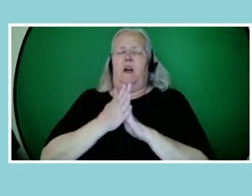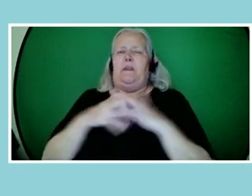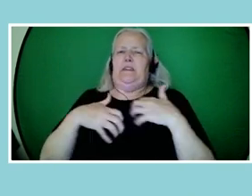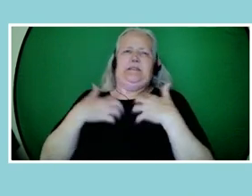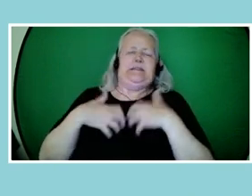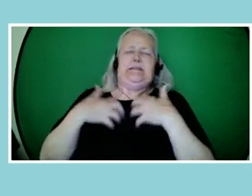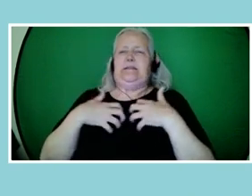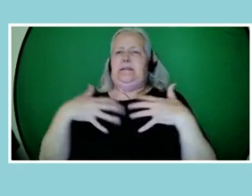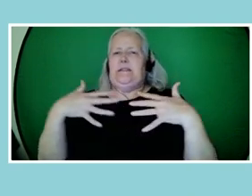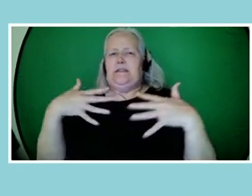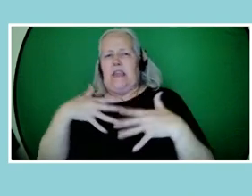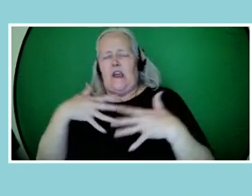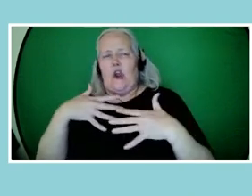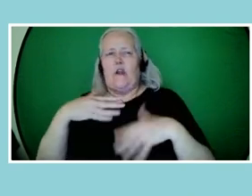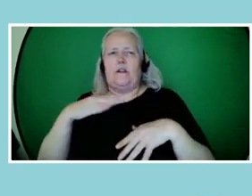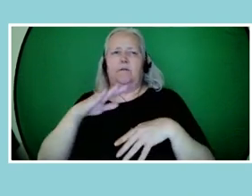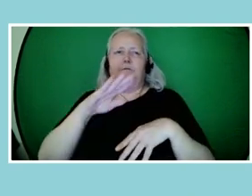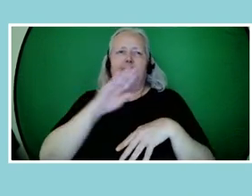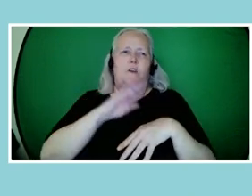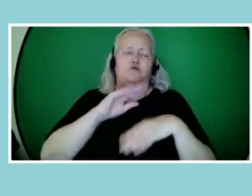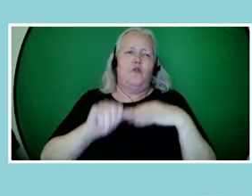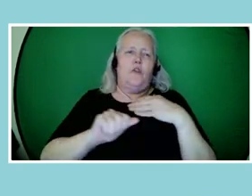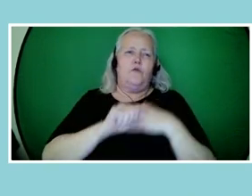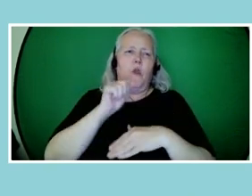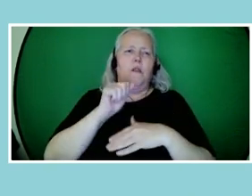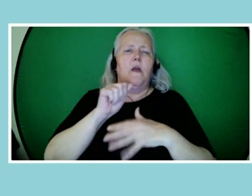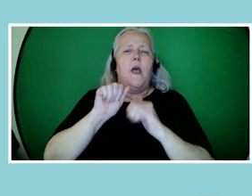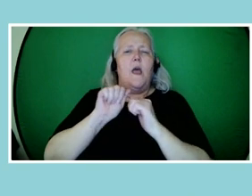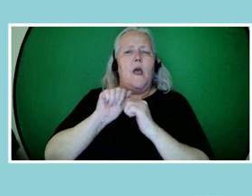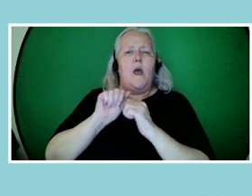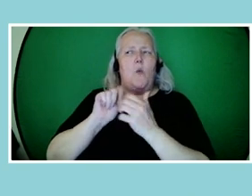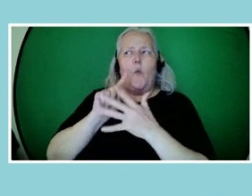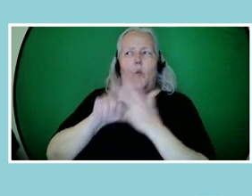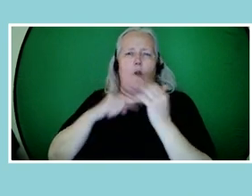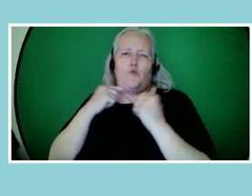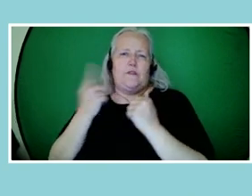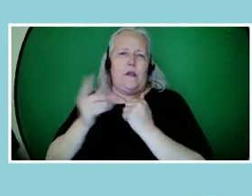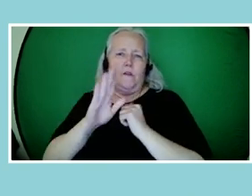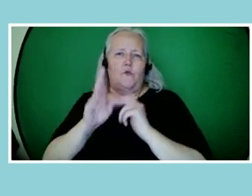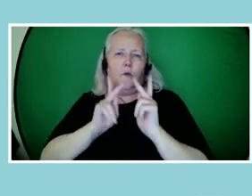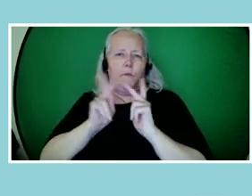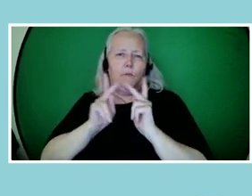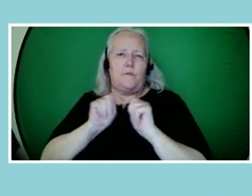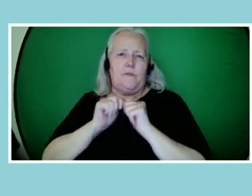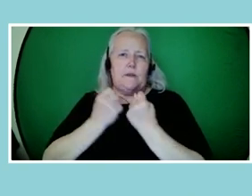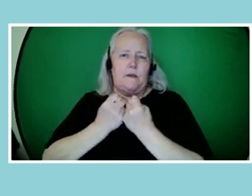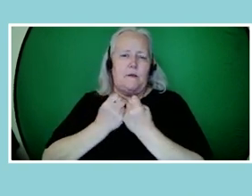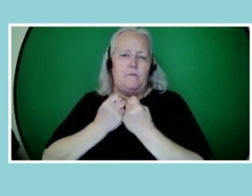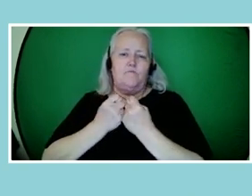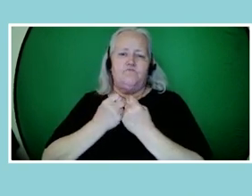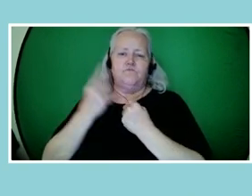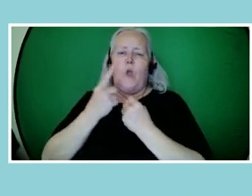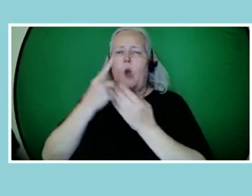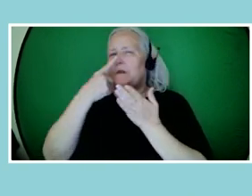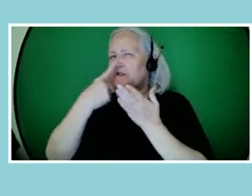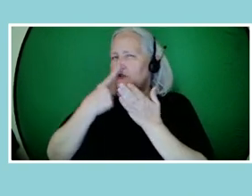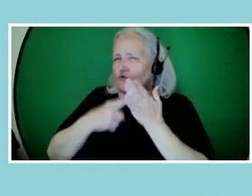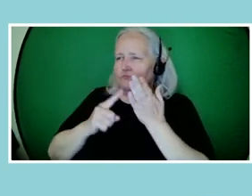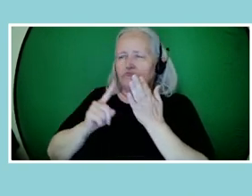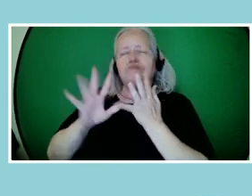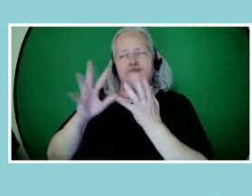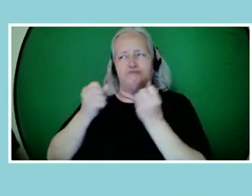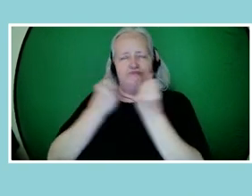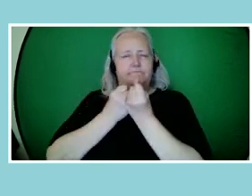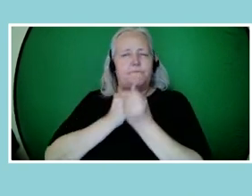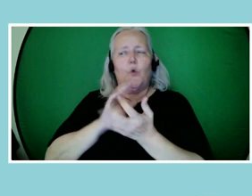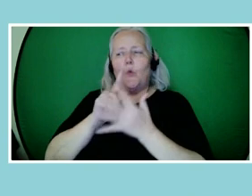or agitated or frustrated or feel threatened? Always affirm people's feelings, right? People need to know that what